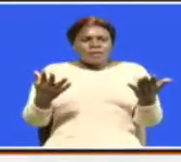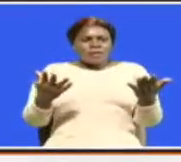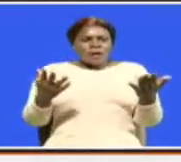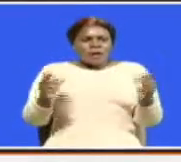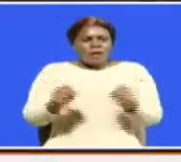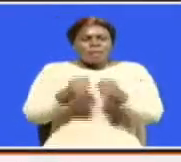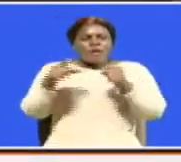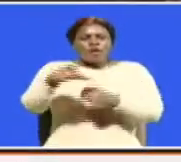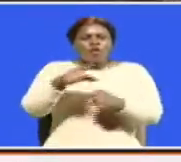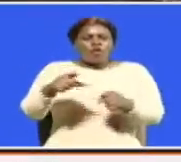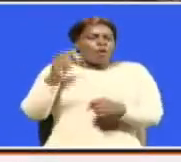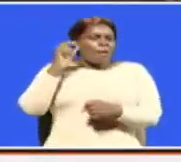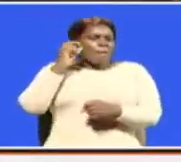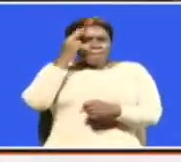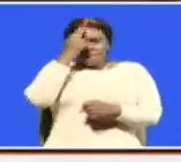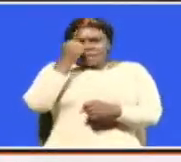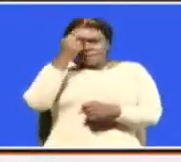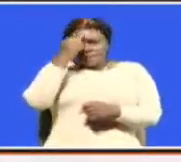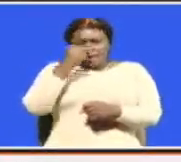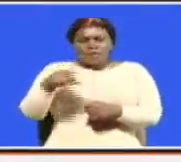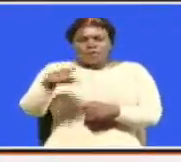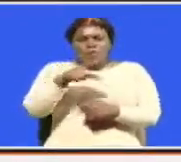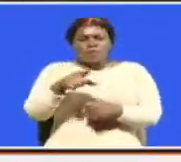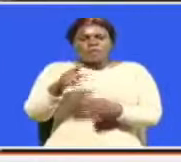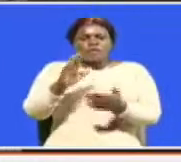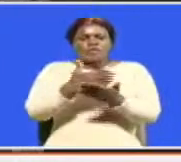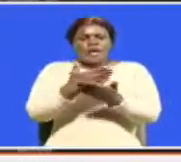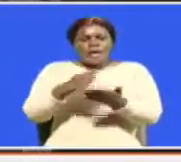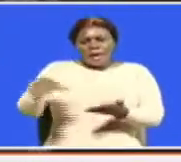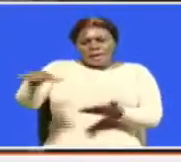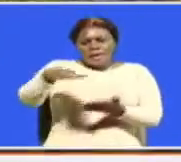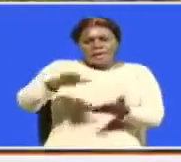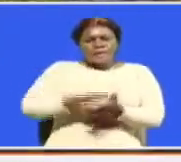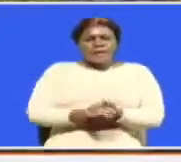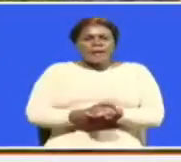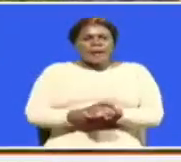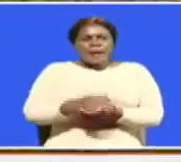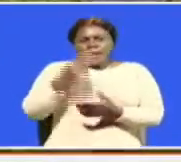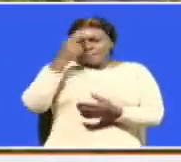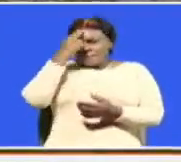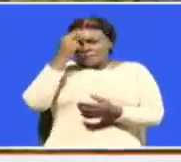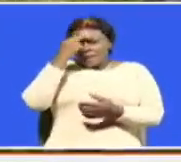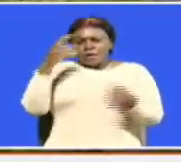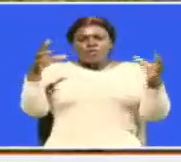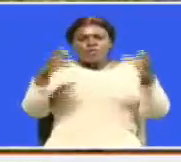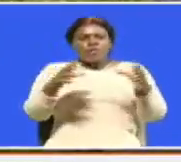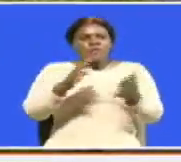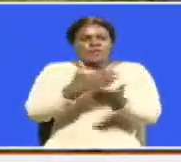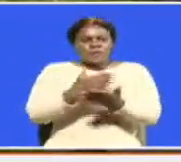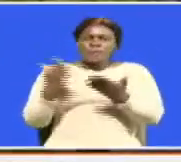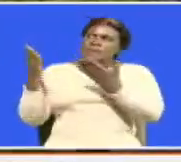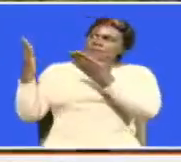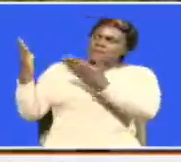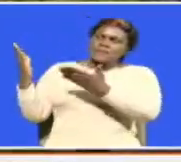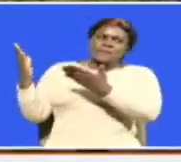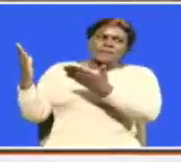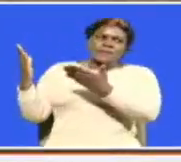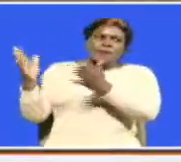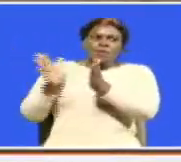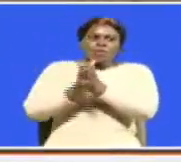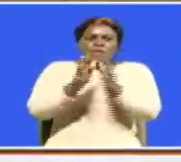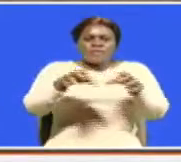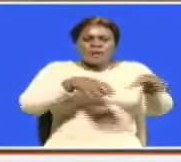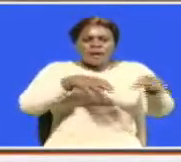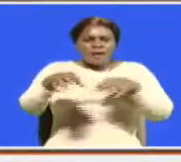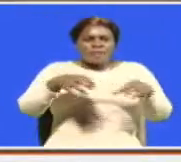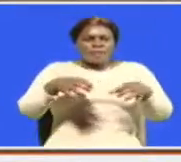on the local Maasai community that share this habitat. The Ma community has shared this ecosystem with the